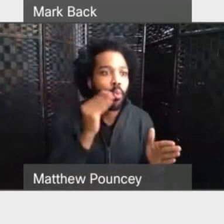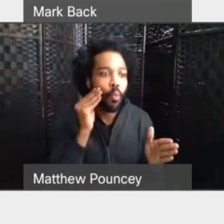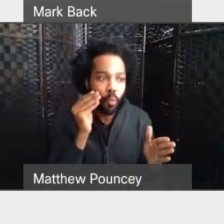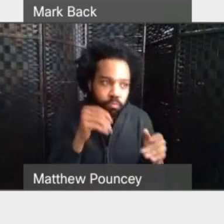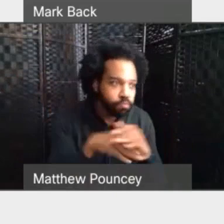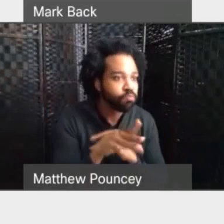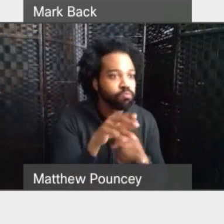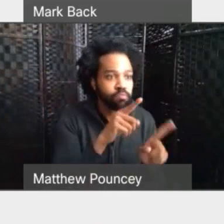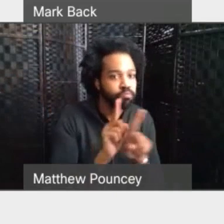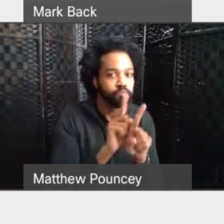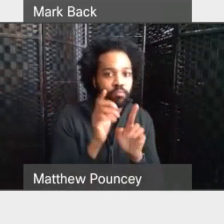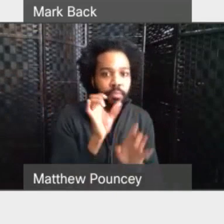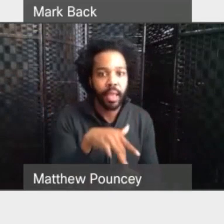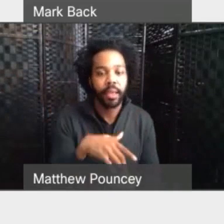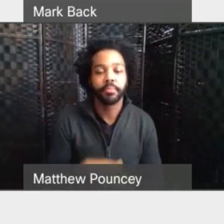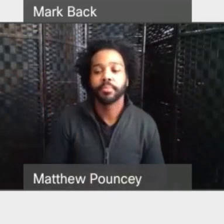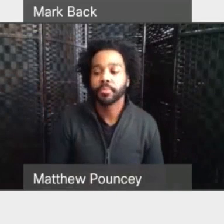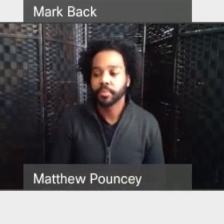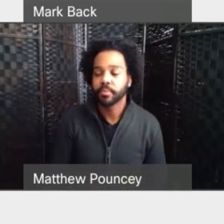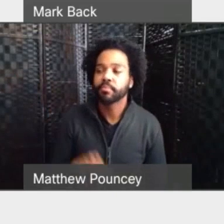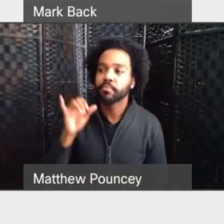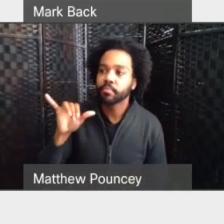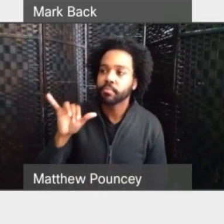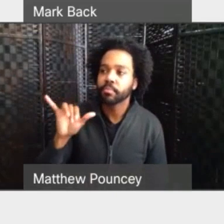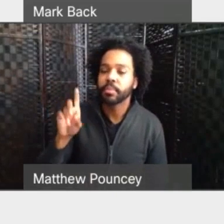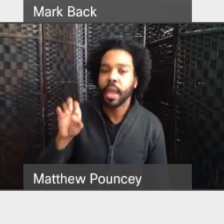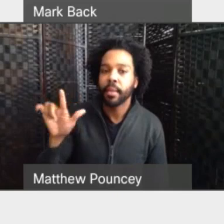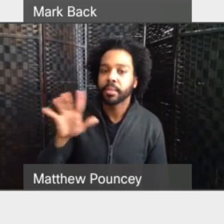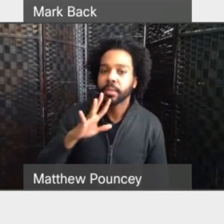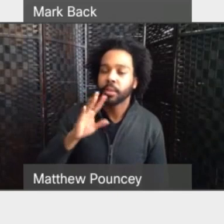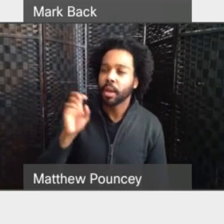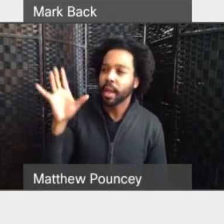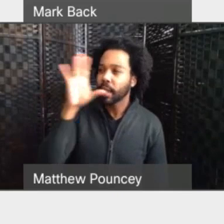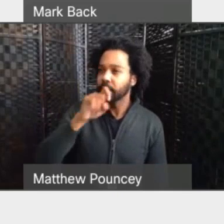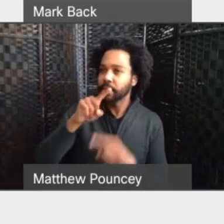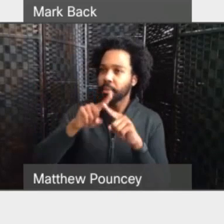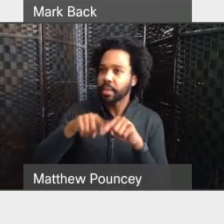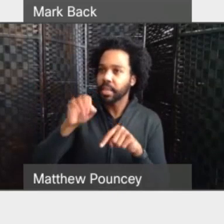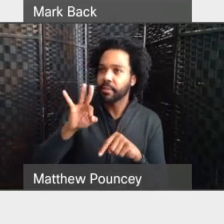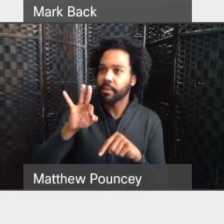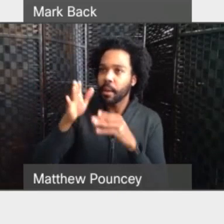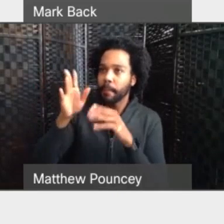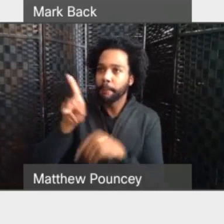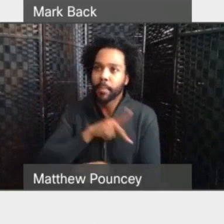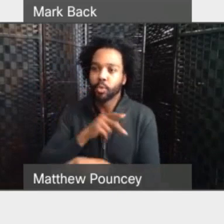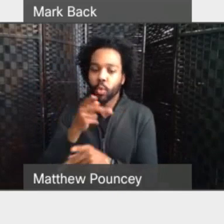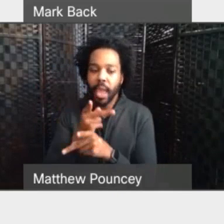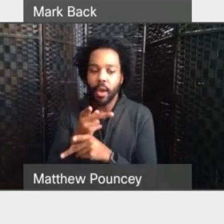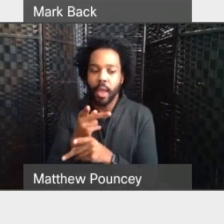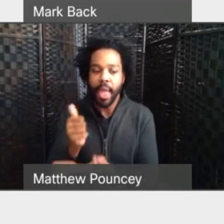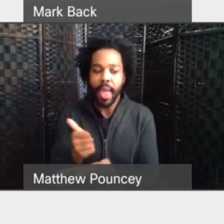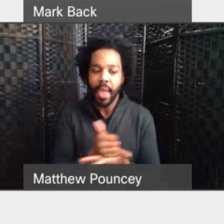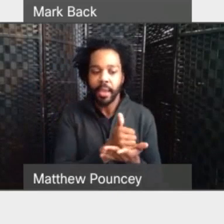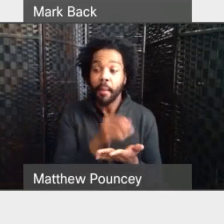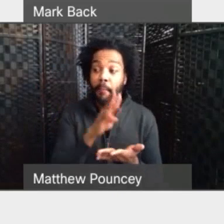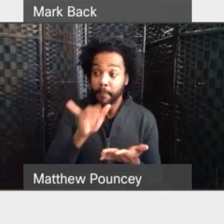so so I guess it would depend if it was a personal care aide that's being provided by a home health